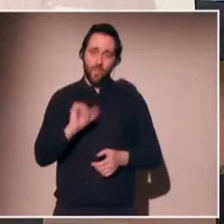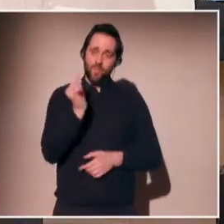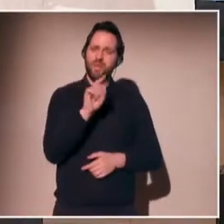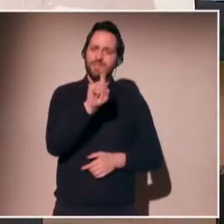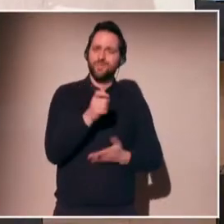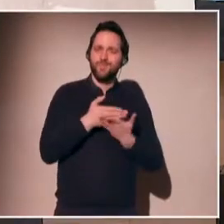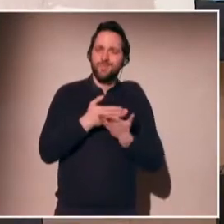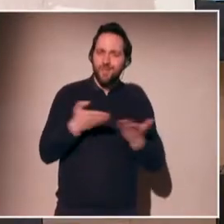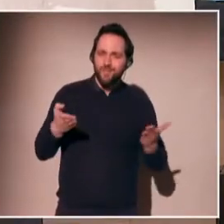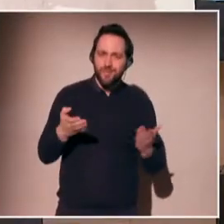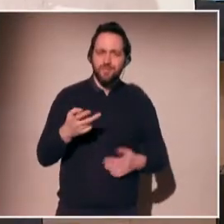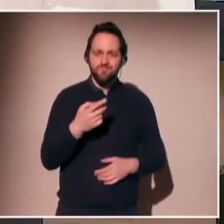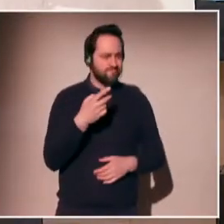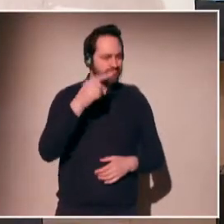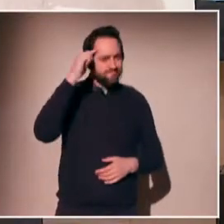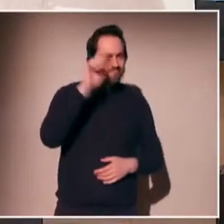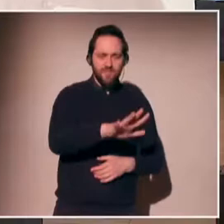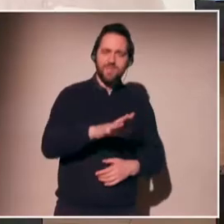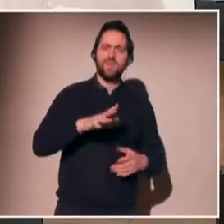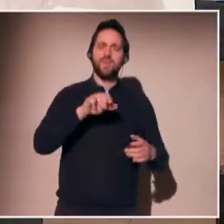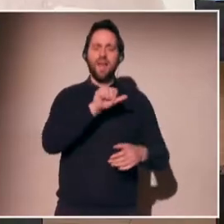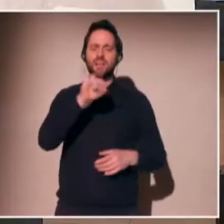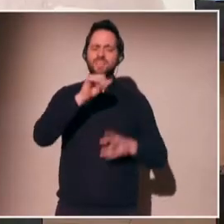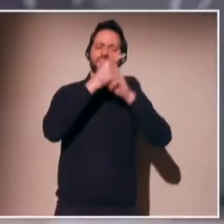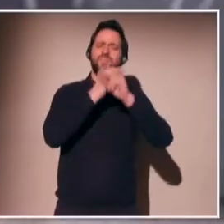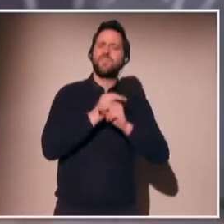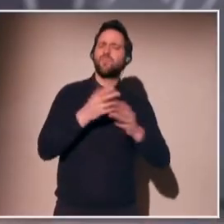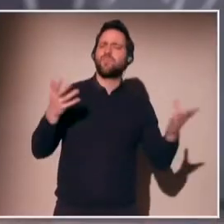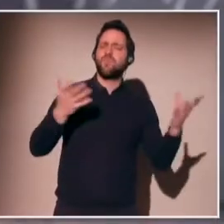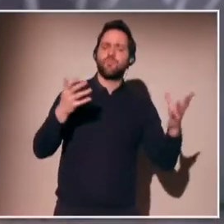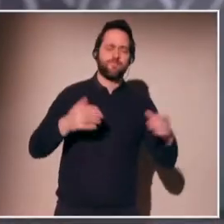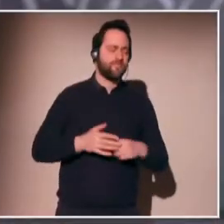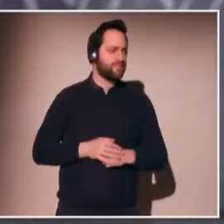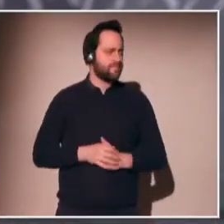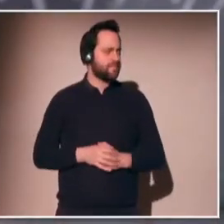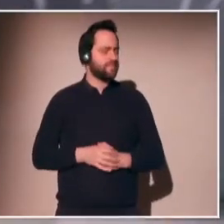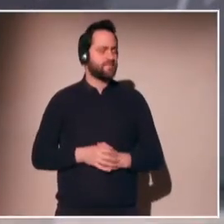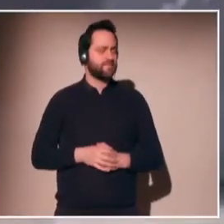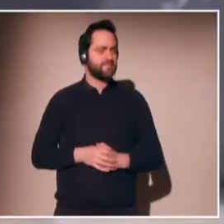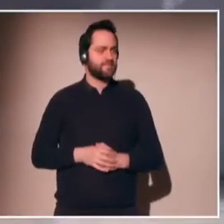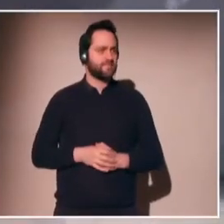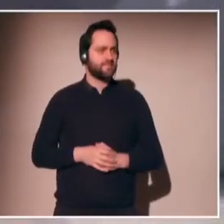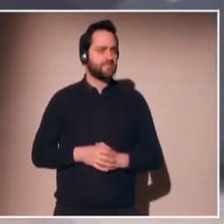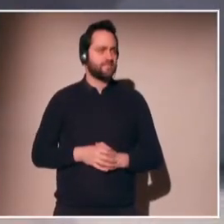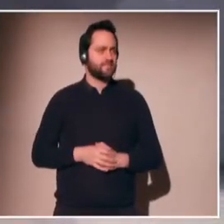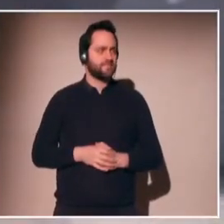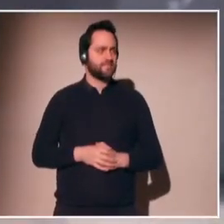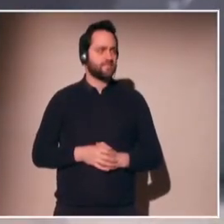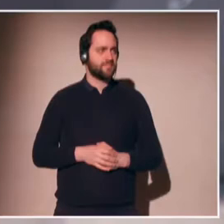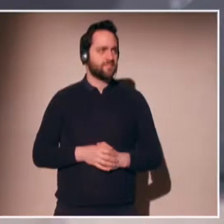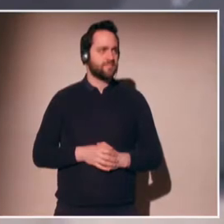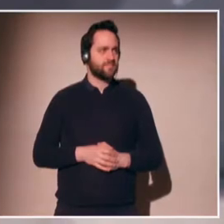work this way. Yeah, so AI is a field of 60 years old. So I think the very